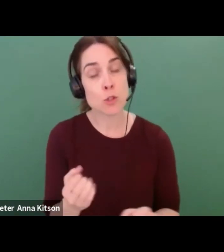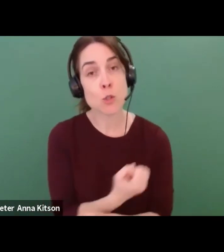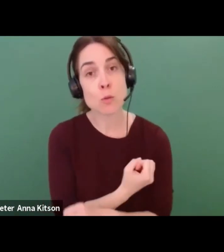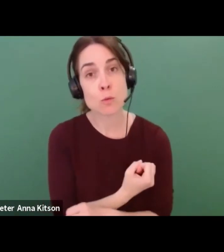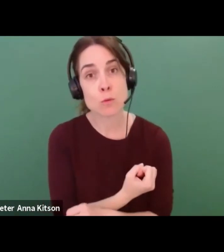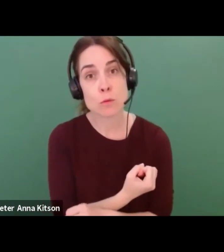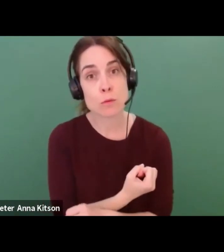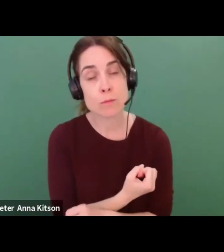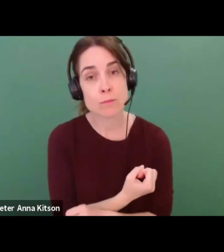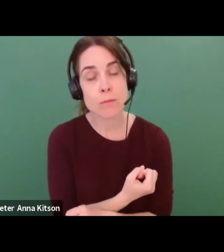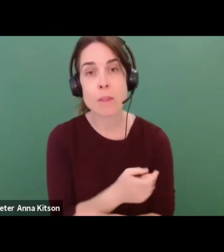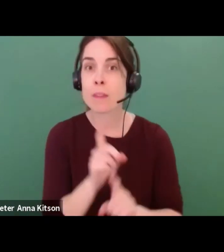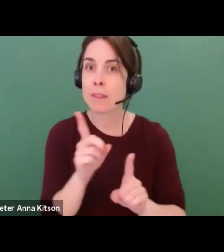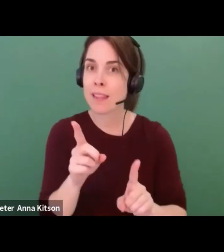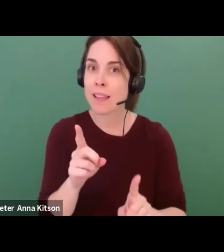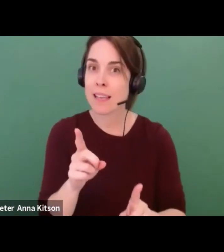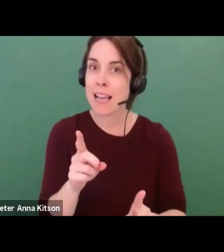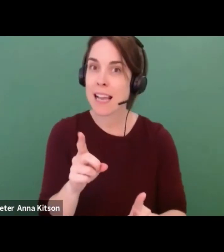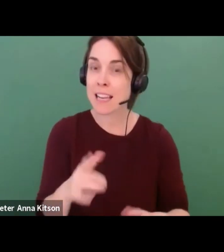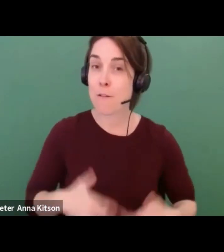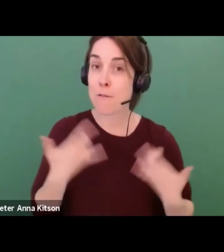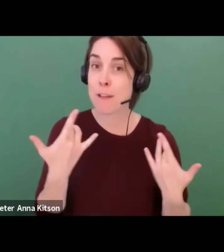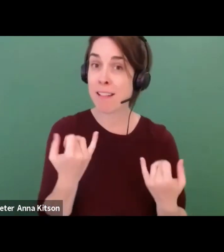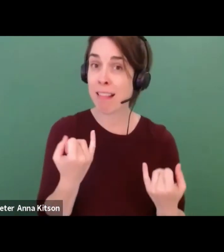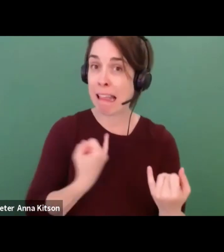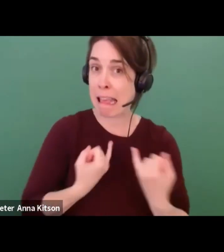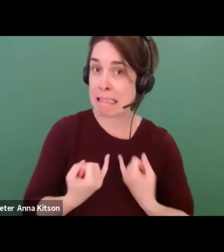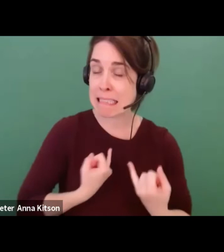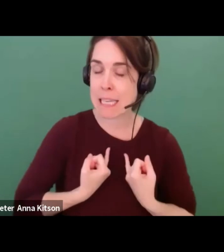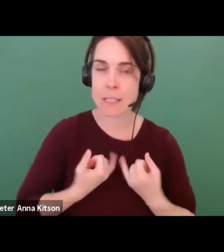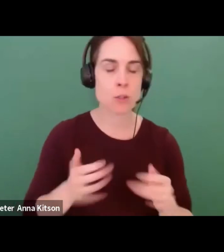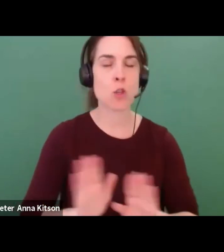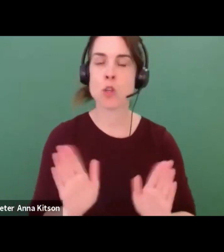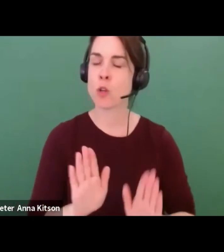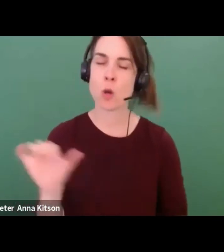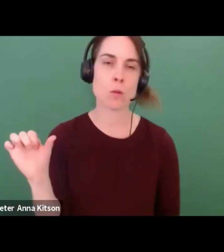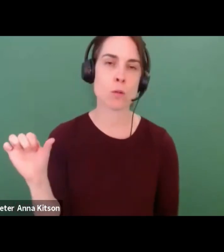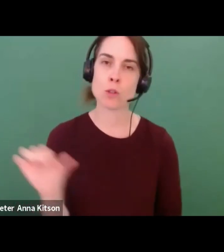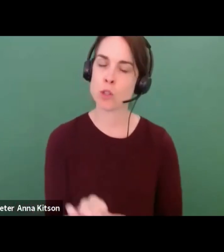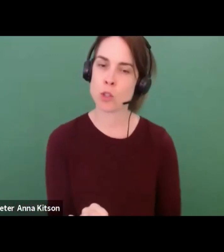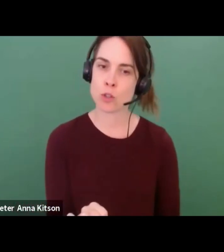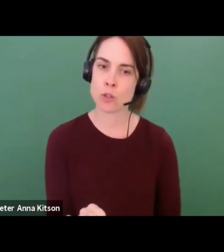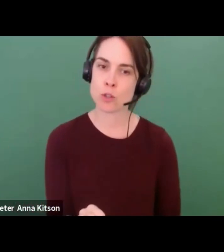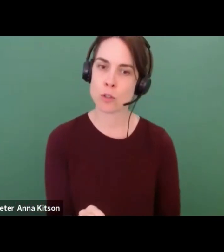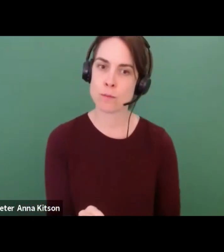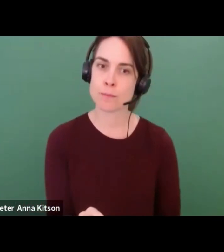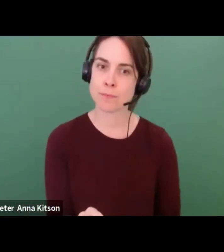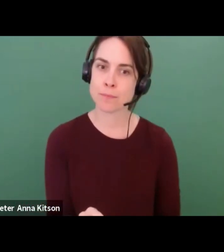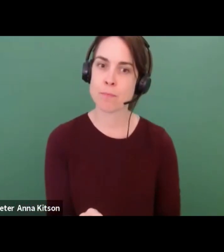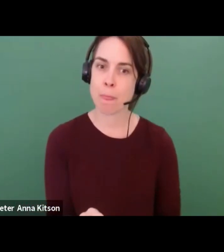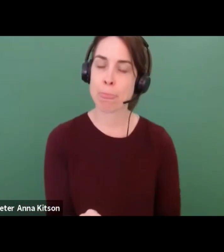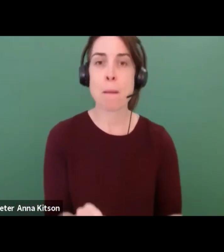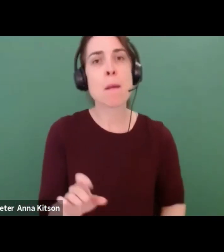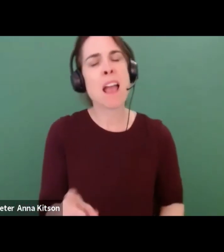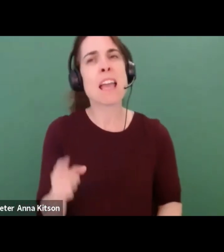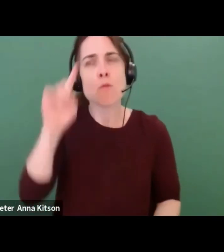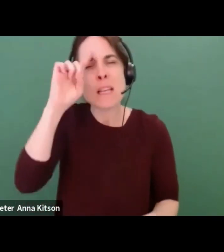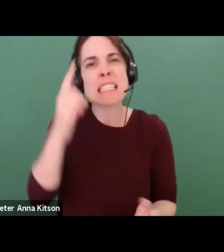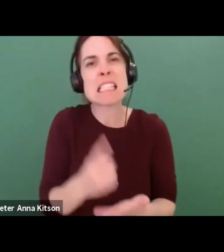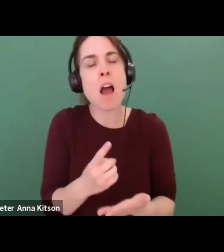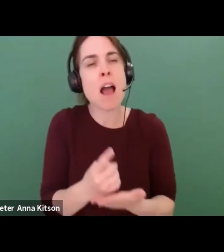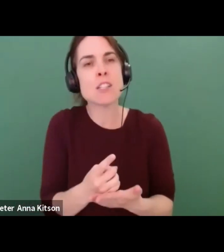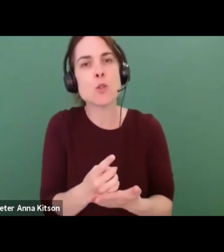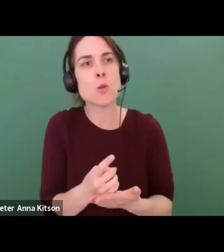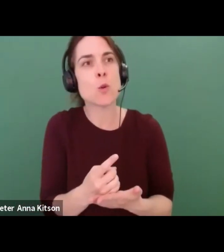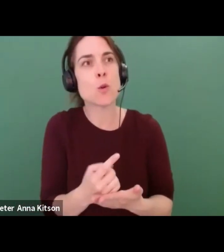we shouldn't feel guilty when and if we don't challenge something that's discriminatory, because we didn't choose to be